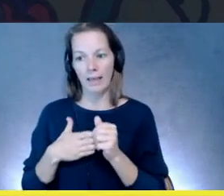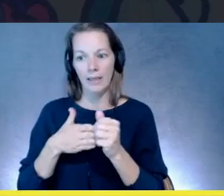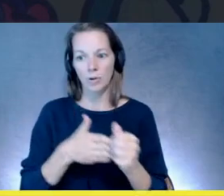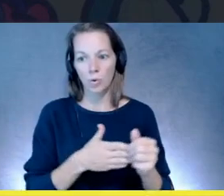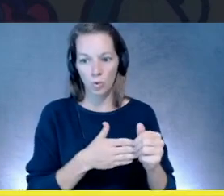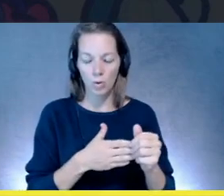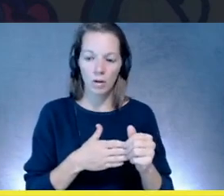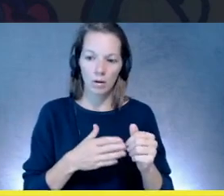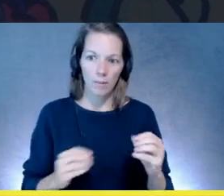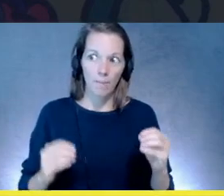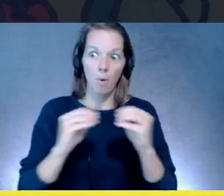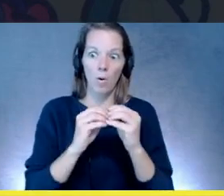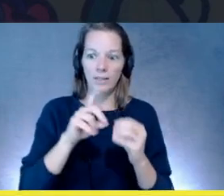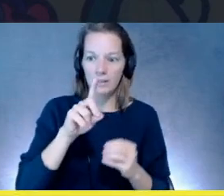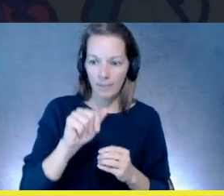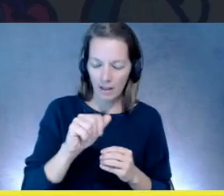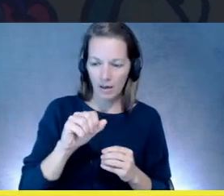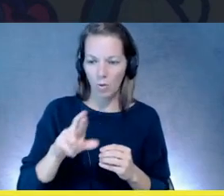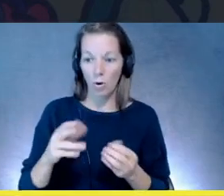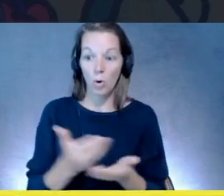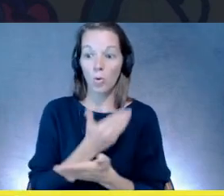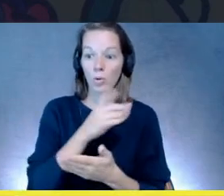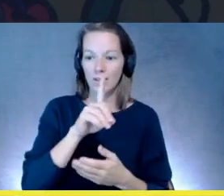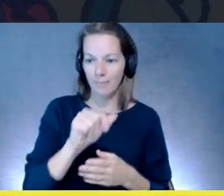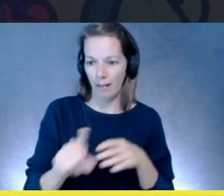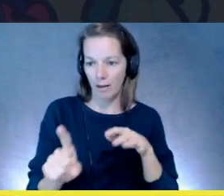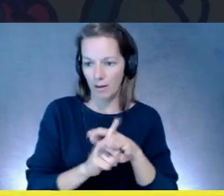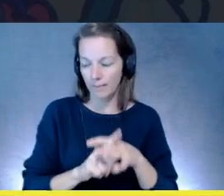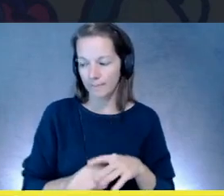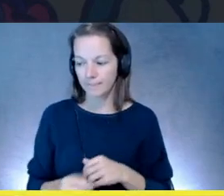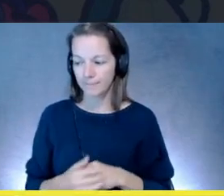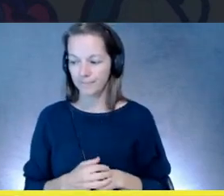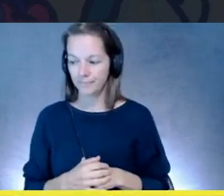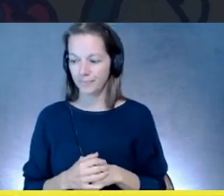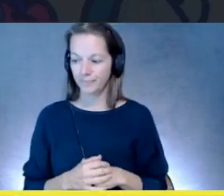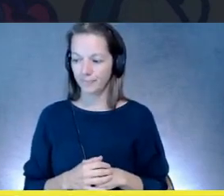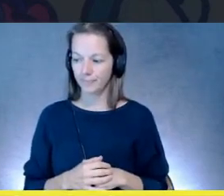additional disability or new disability as well.